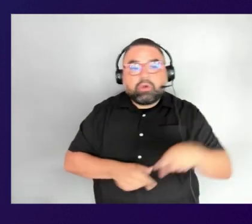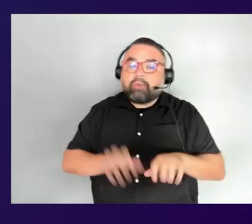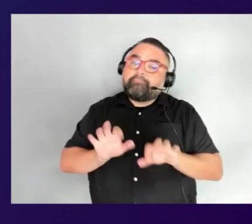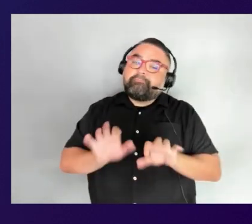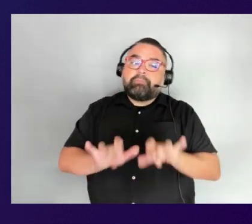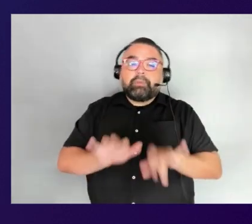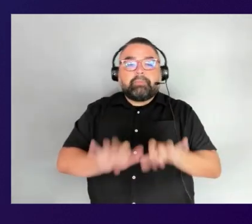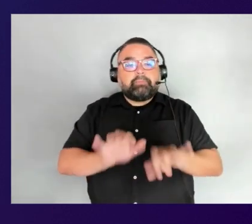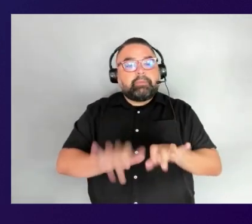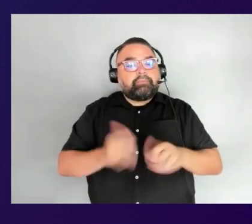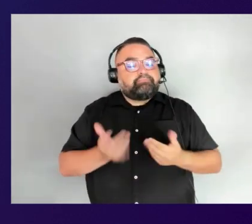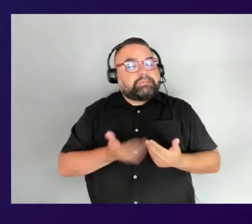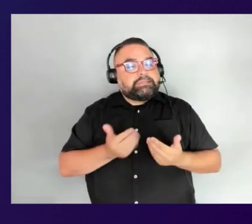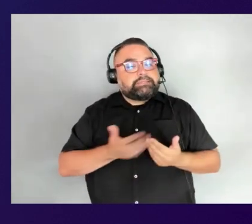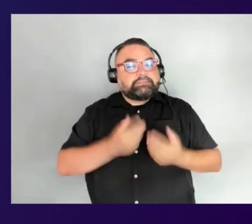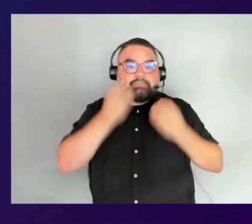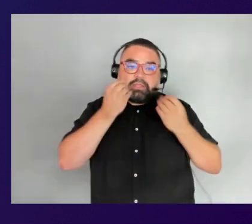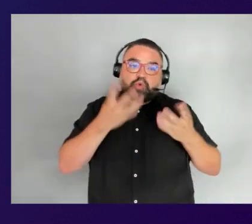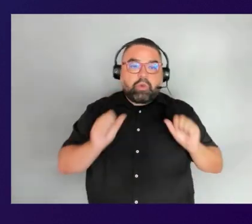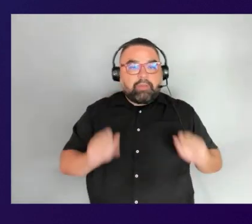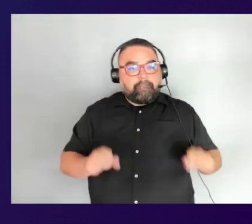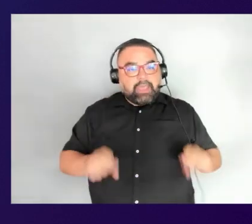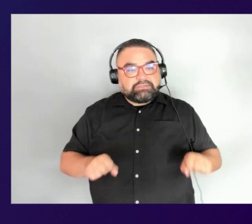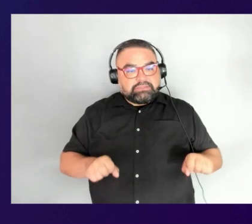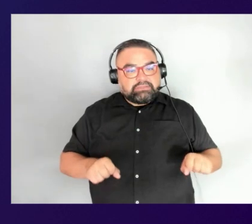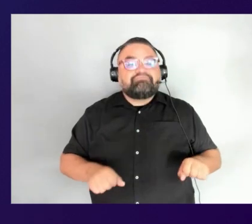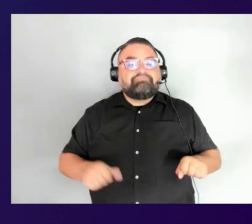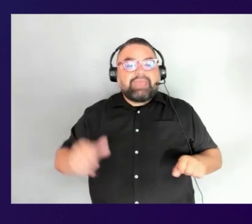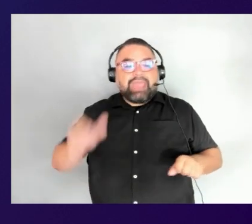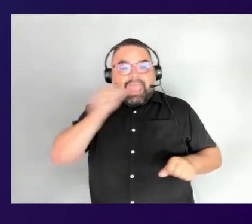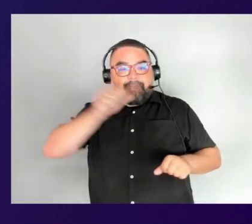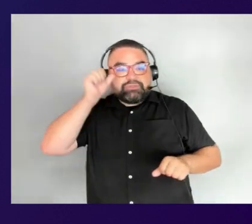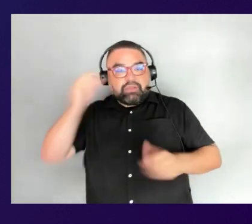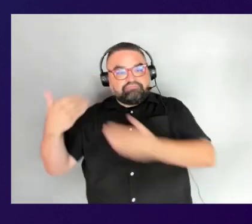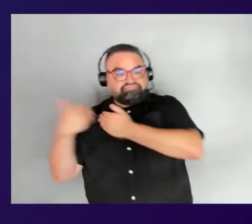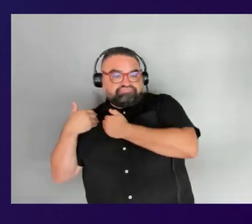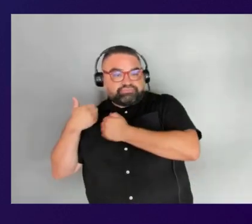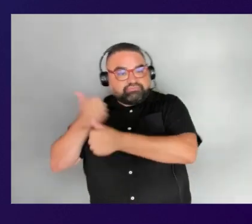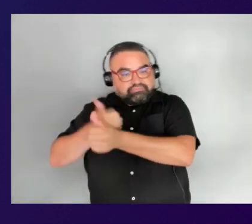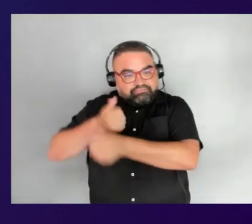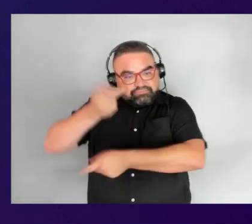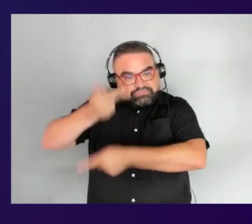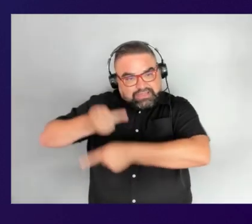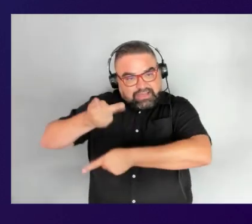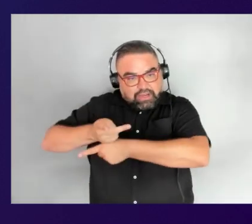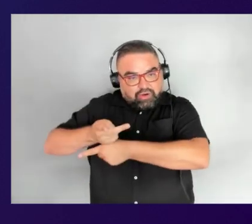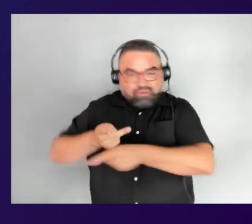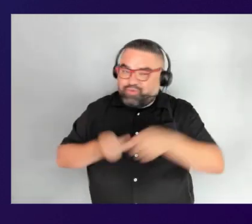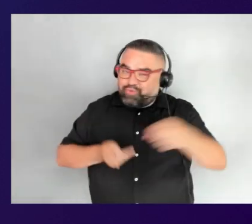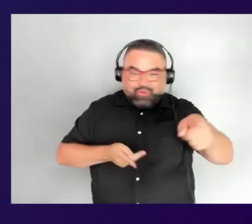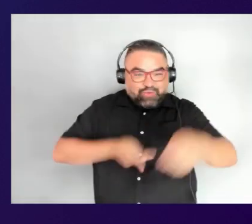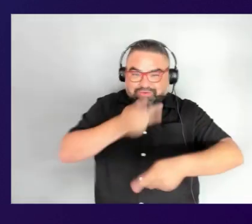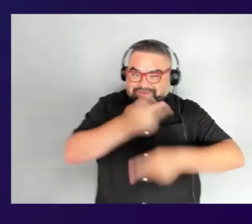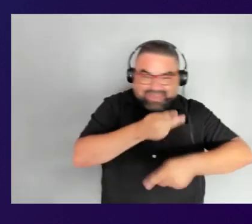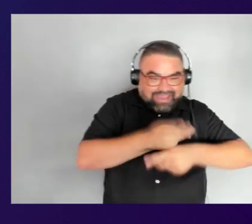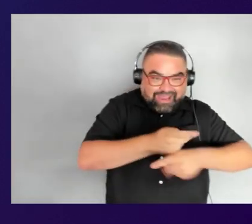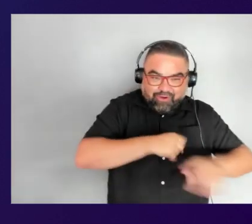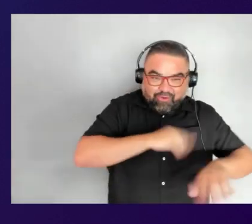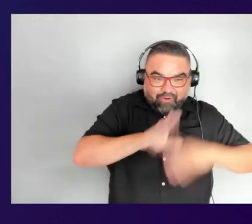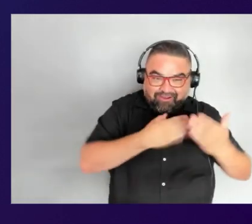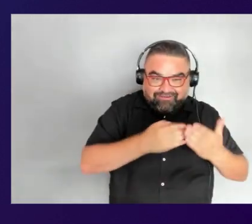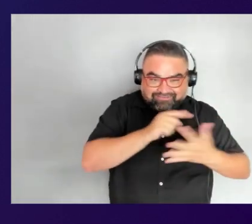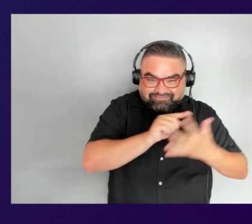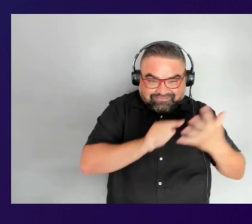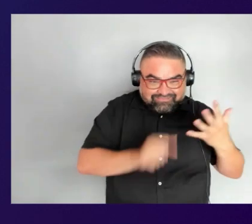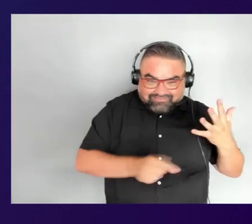and performance you want, and we'll do all the rest. So you don't have to worry about managing the servers, the compute, the networking, the OS, and the